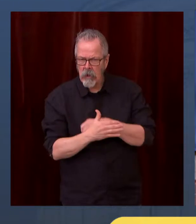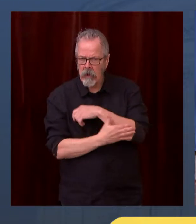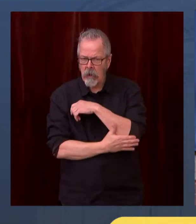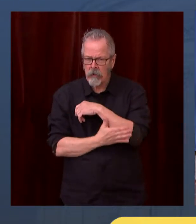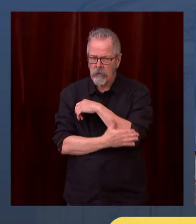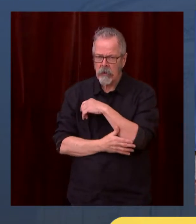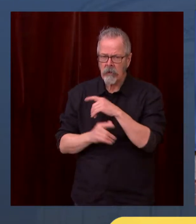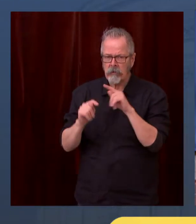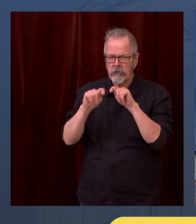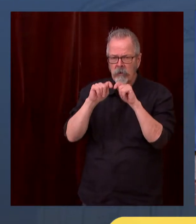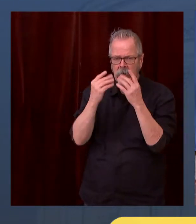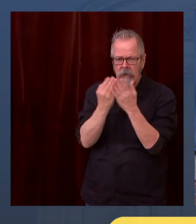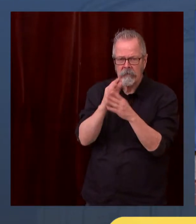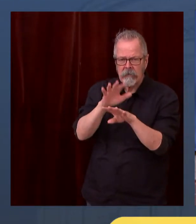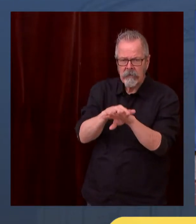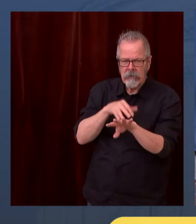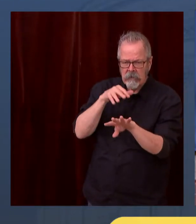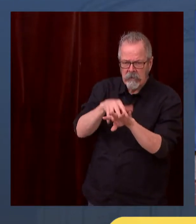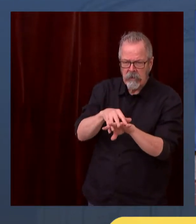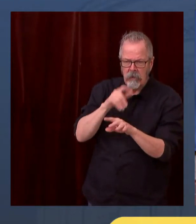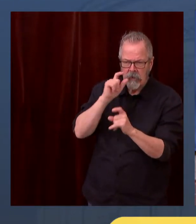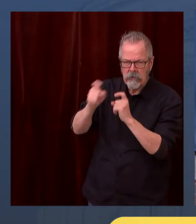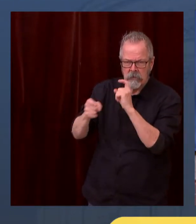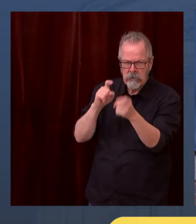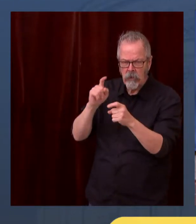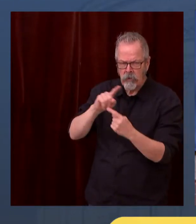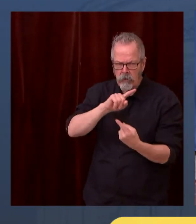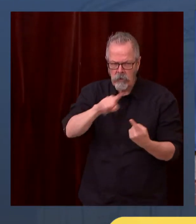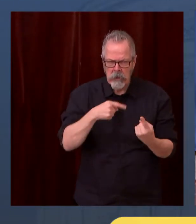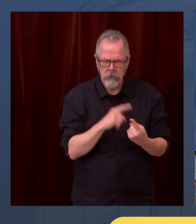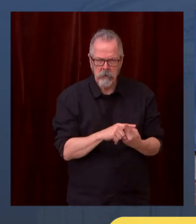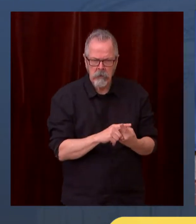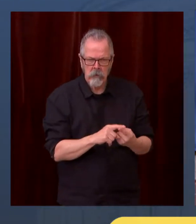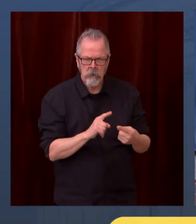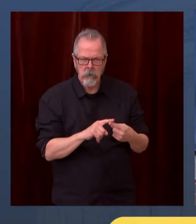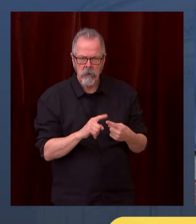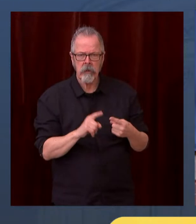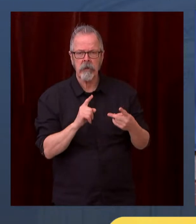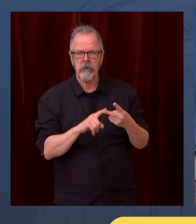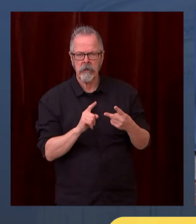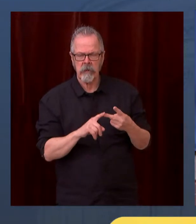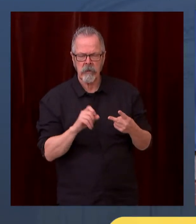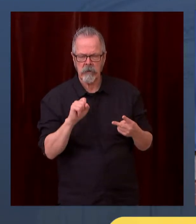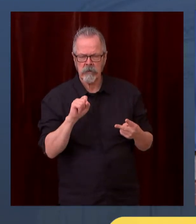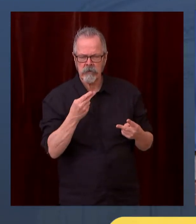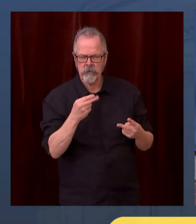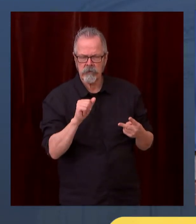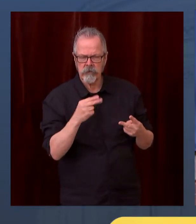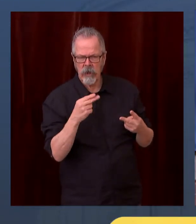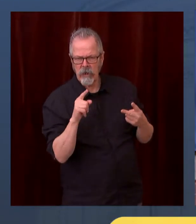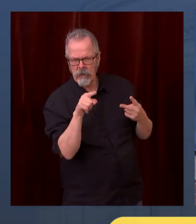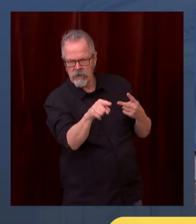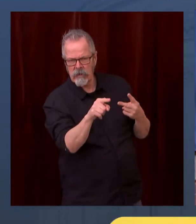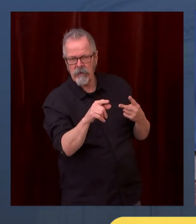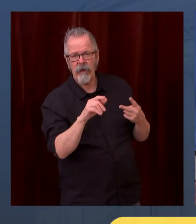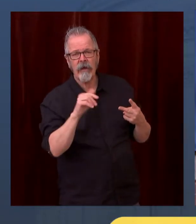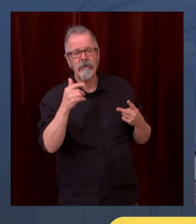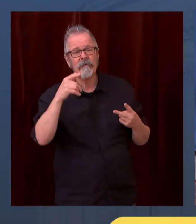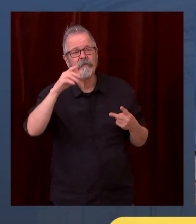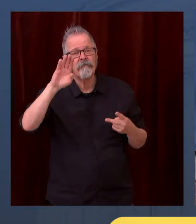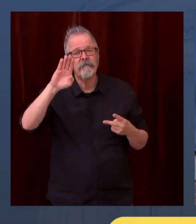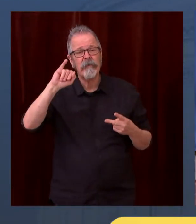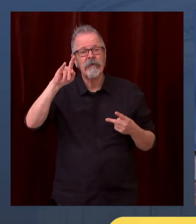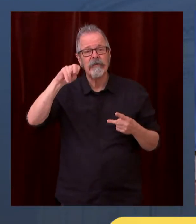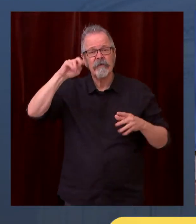to receive that. And then my second question, probably for Dr. Shah, the Biden administration announced it will be sending